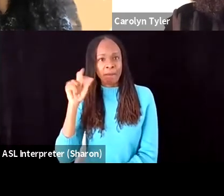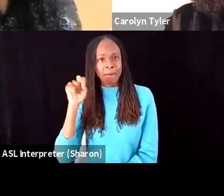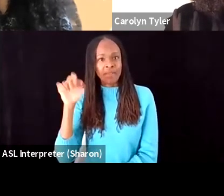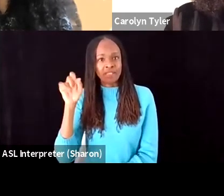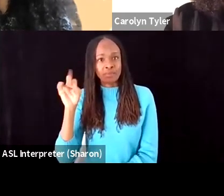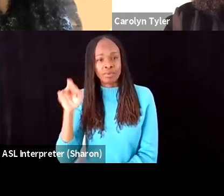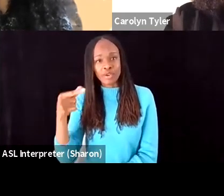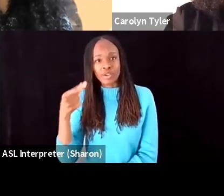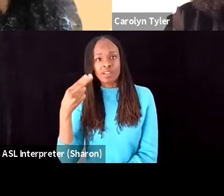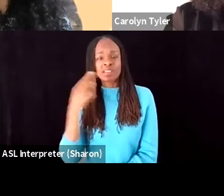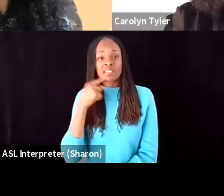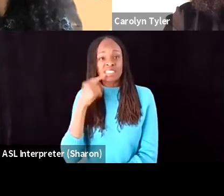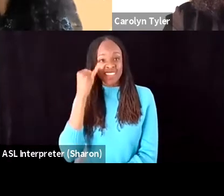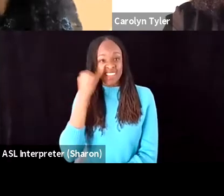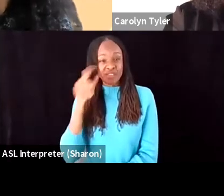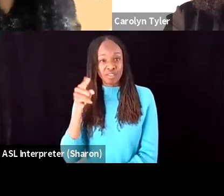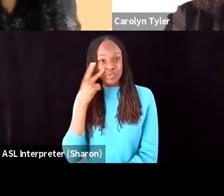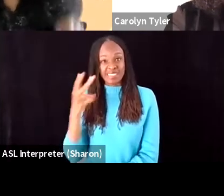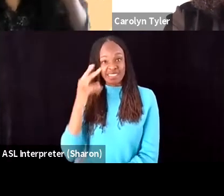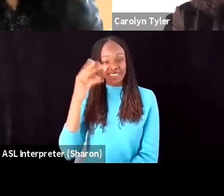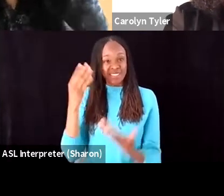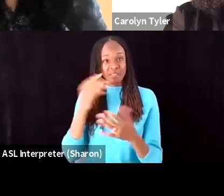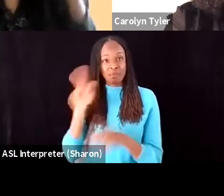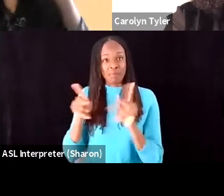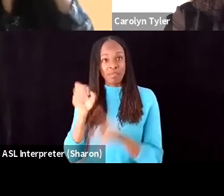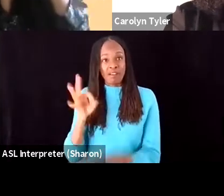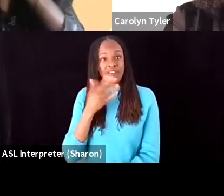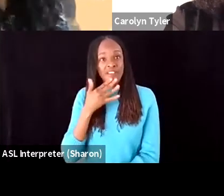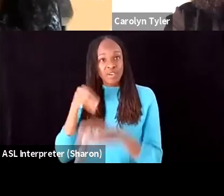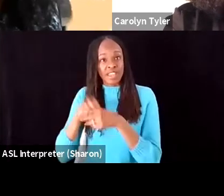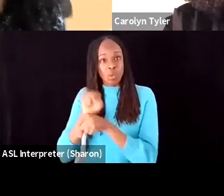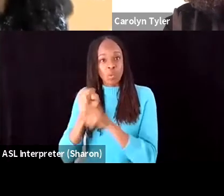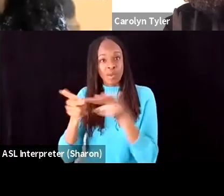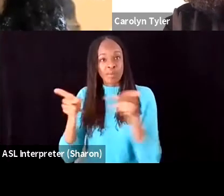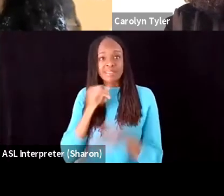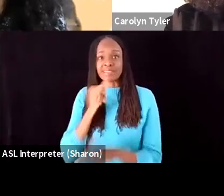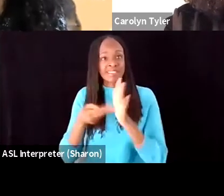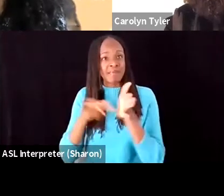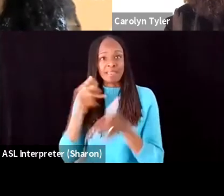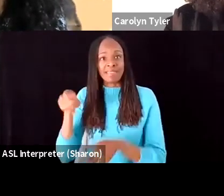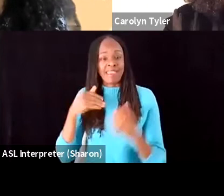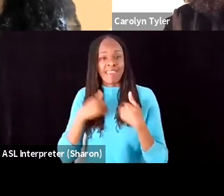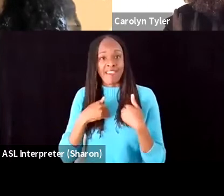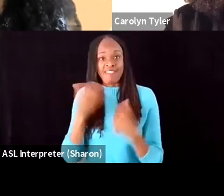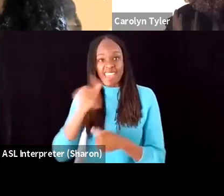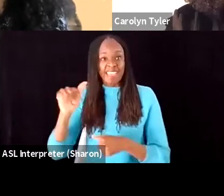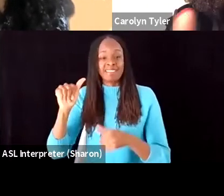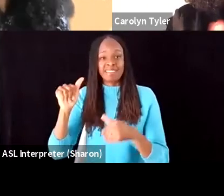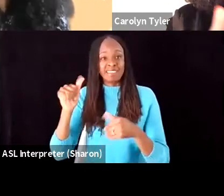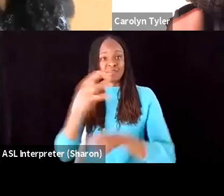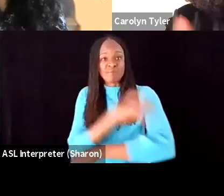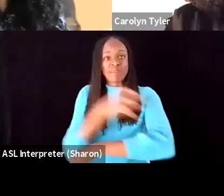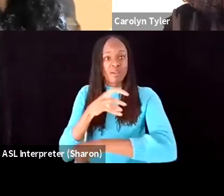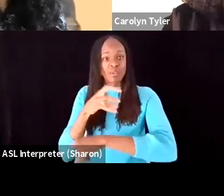of color in a workplace does not guarantee they will be given the level of agency to affect change.